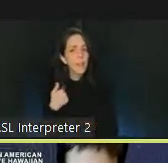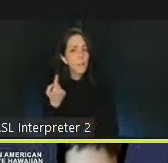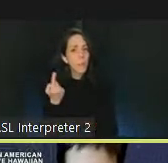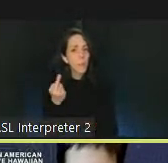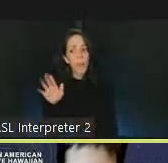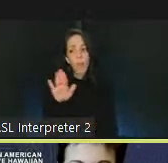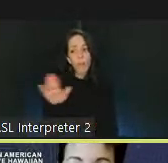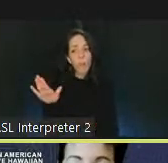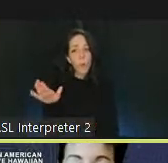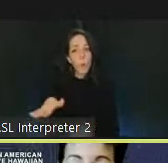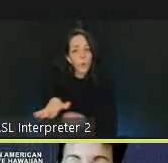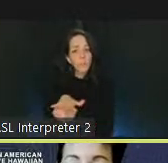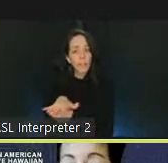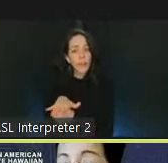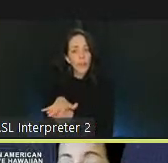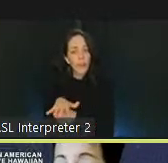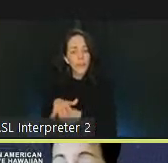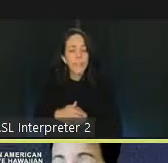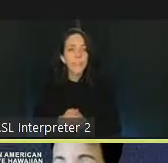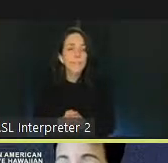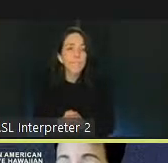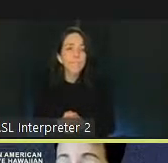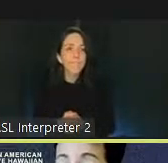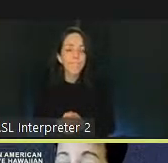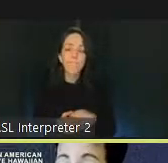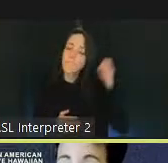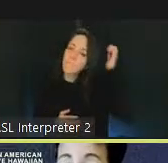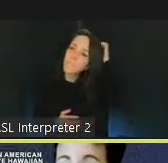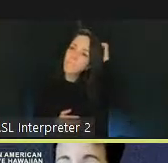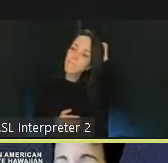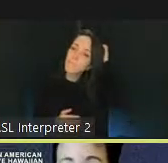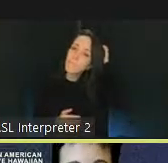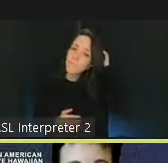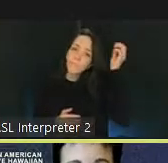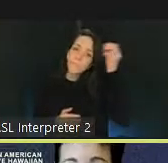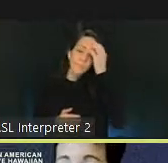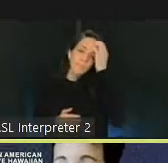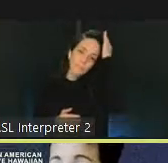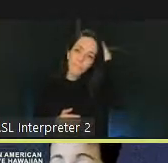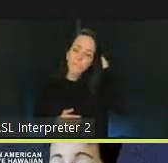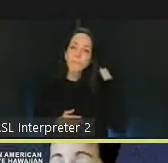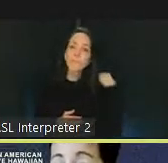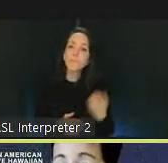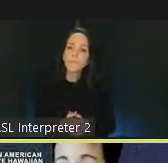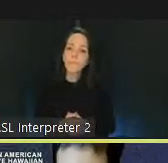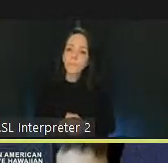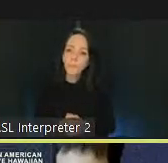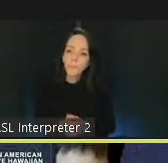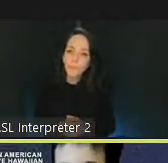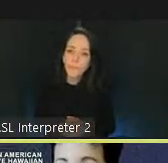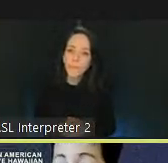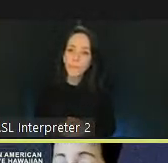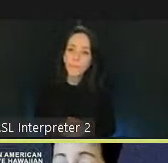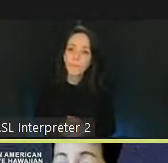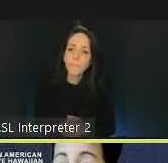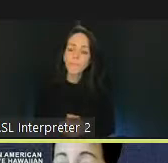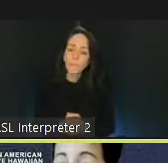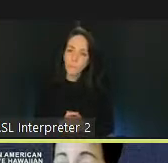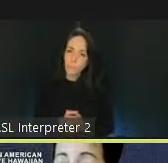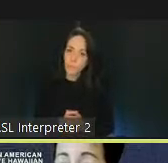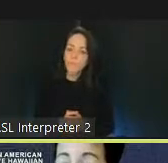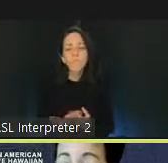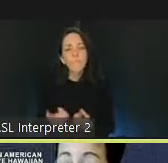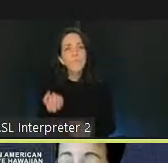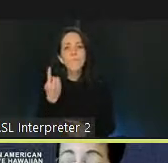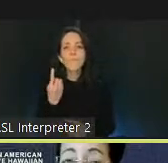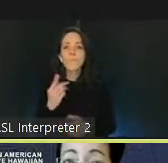exists, just because we're counties and all counties have